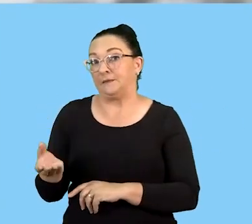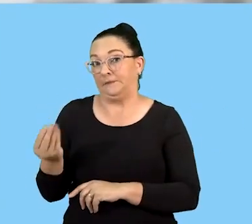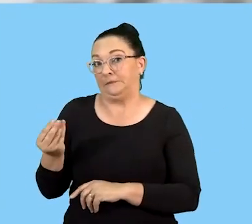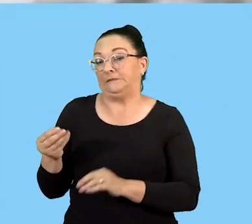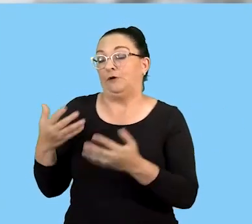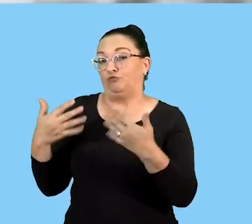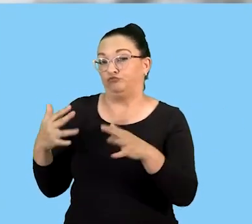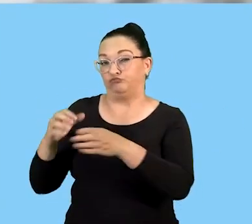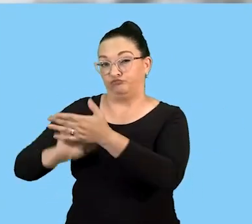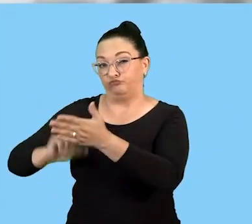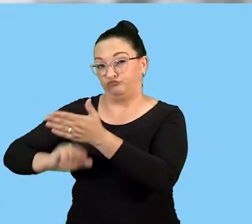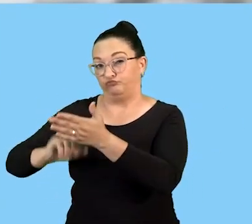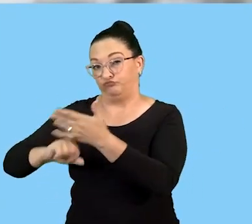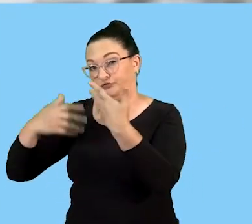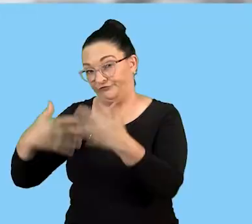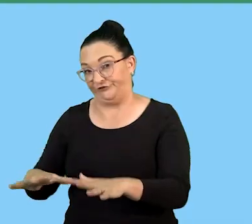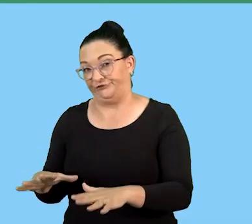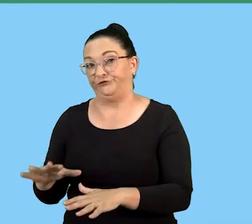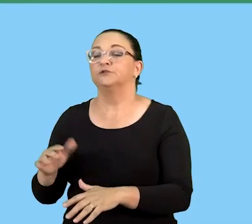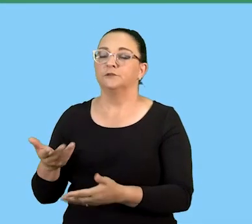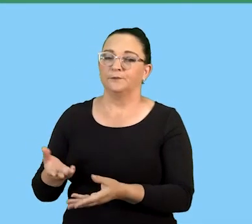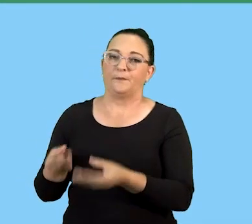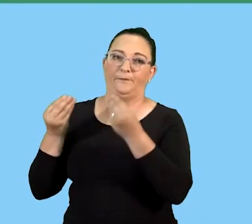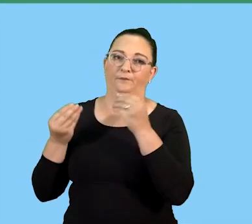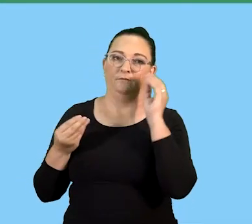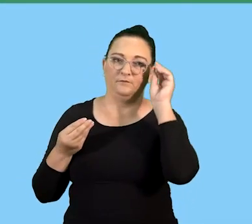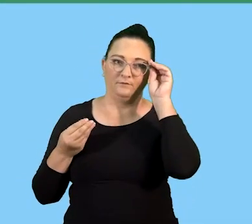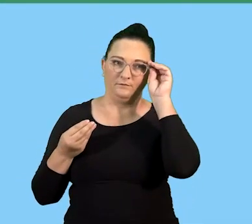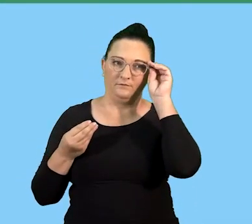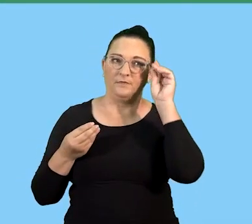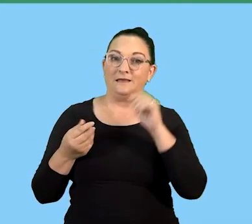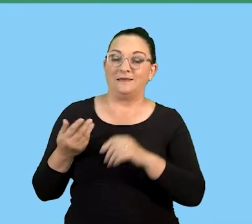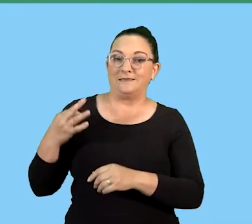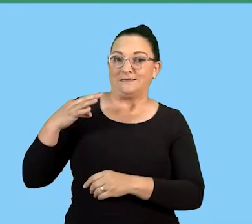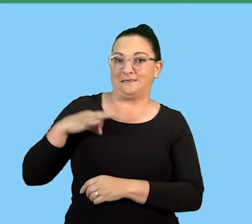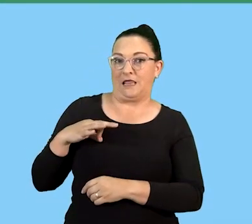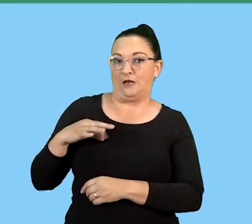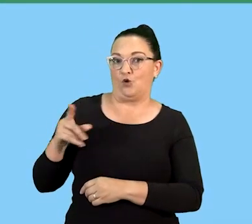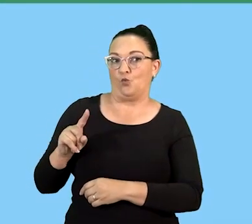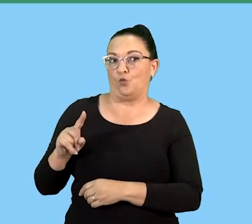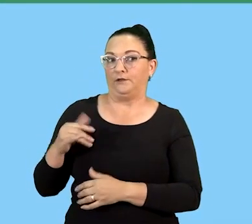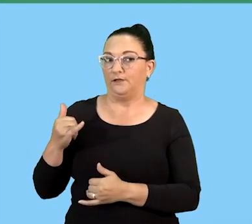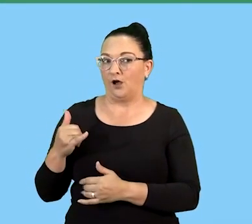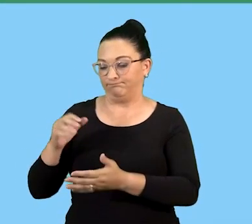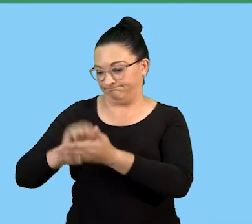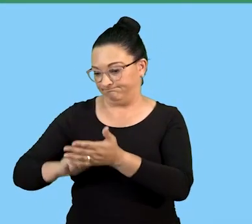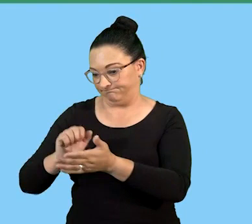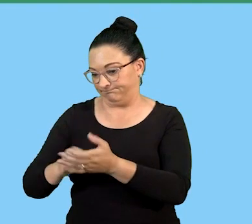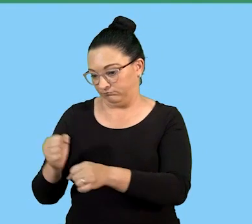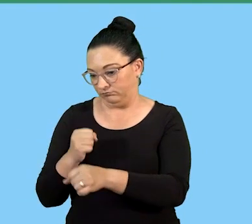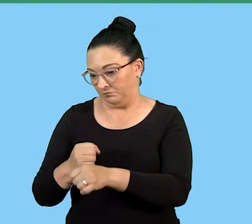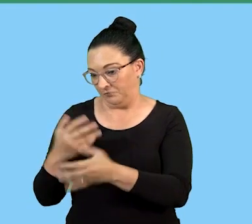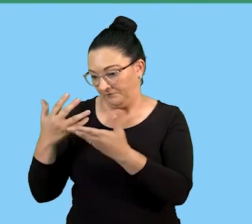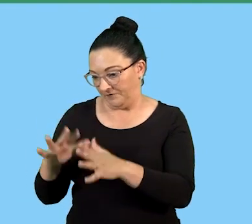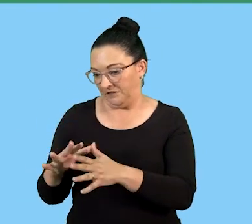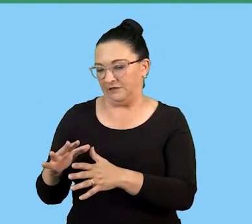already when deductions have been made. It is the salary earned after deductions are made. For